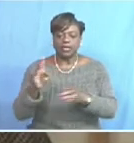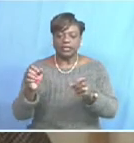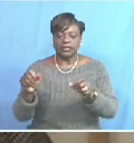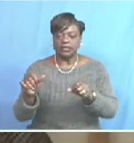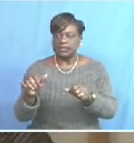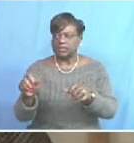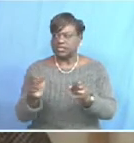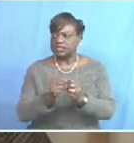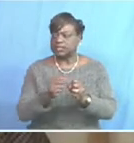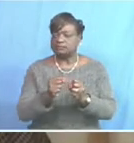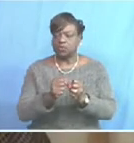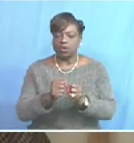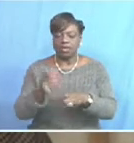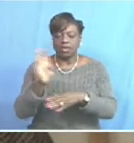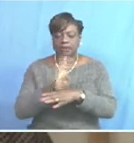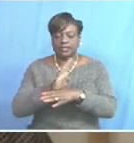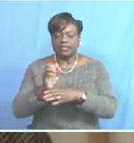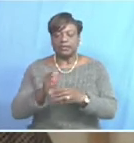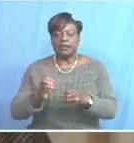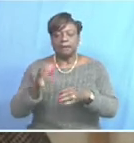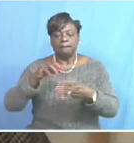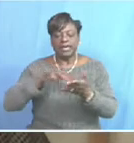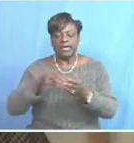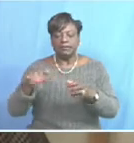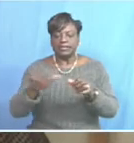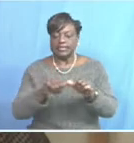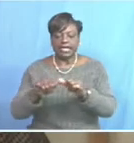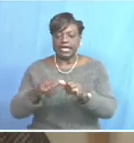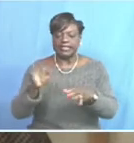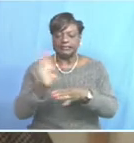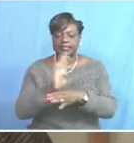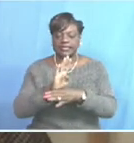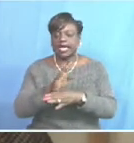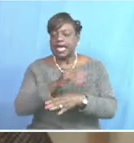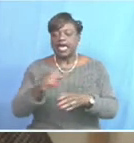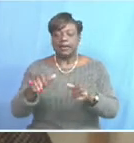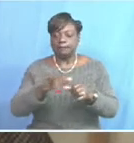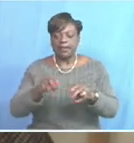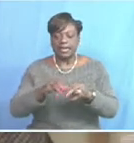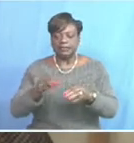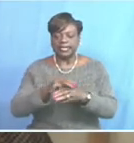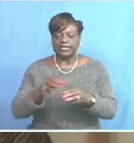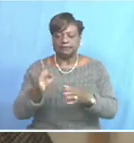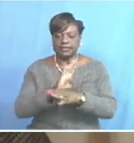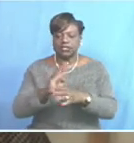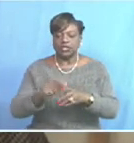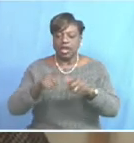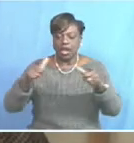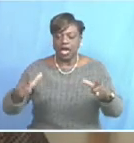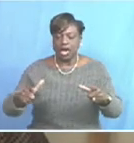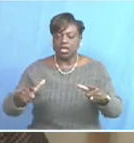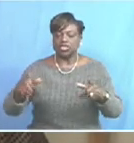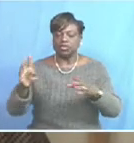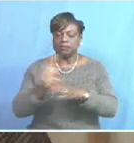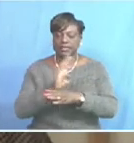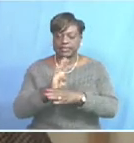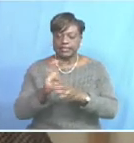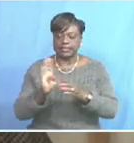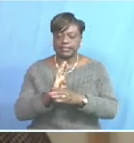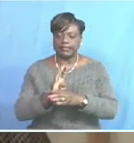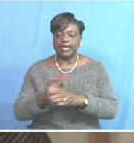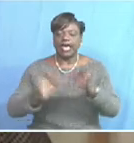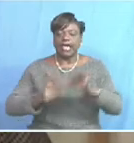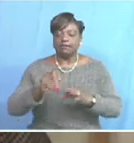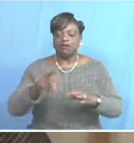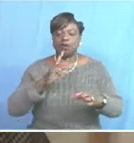into medium-sized businesses, and medium-sized businesses into large global corporations. If you